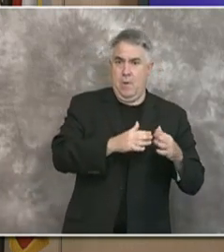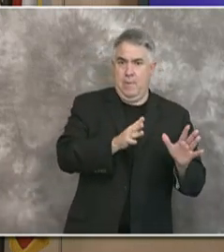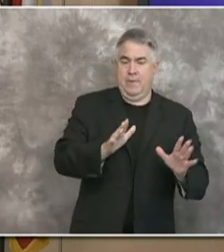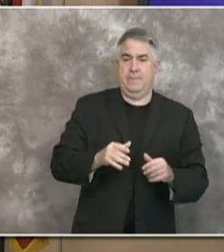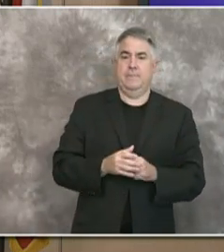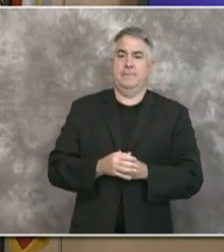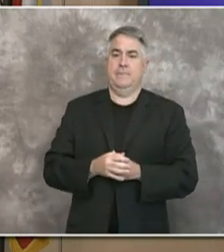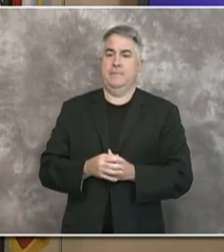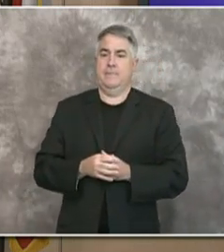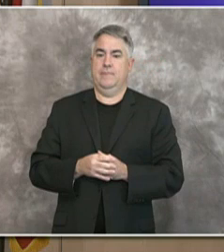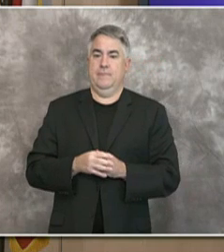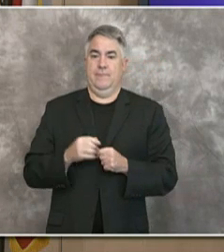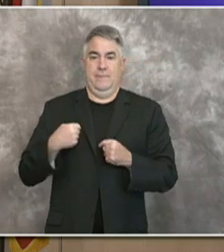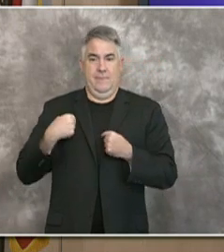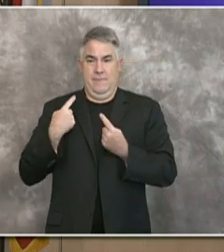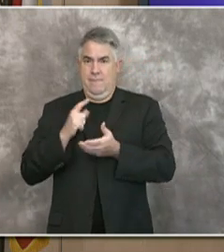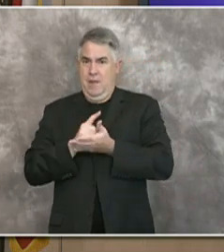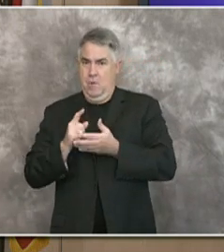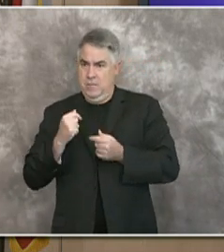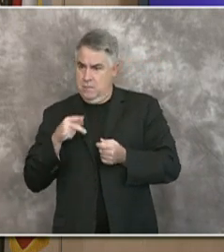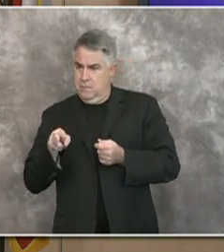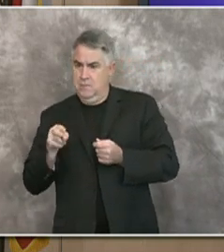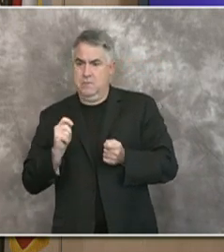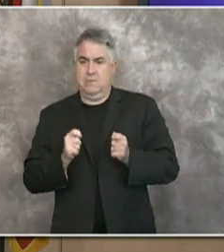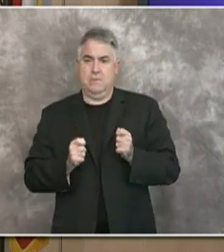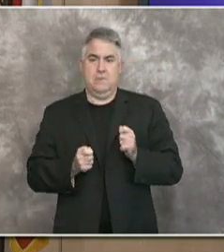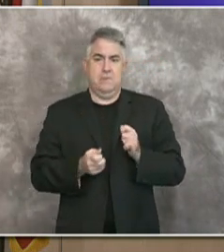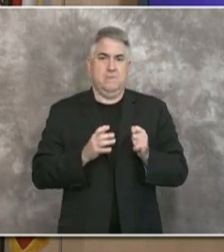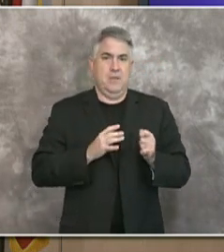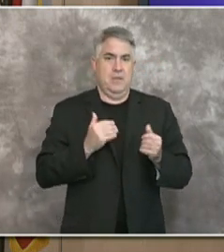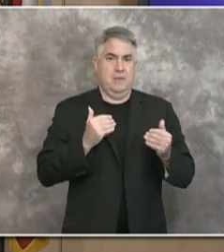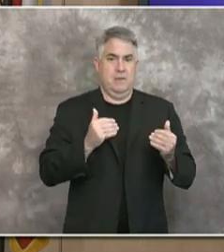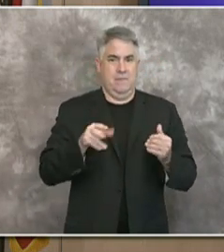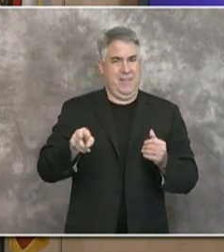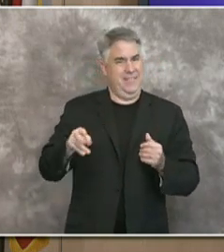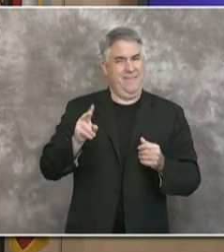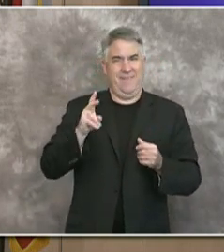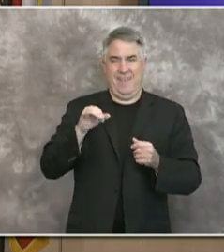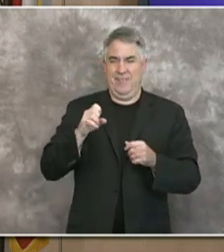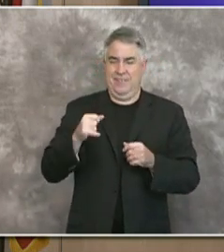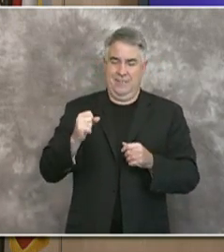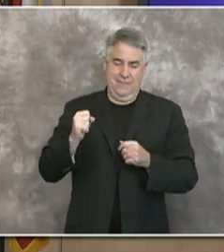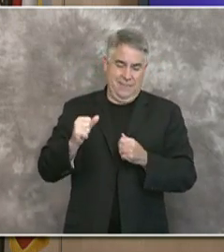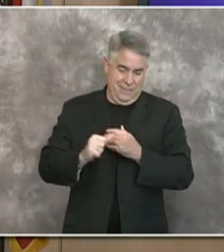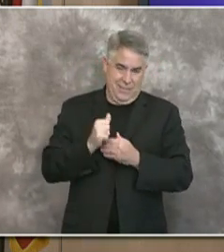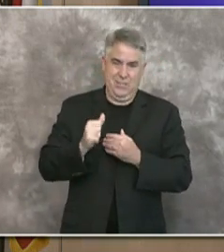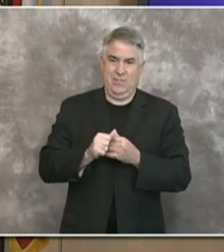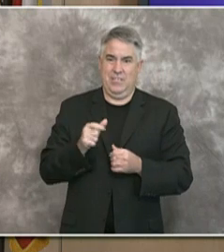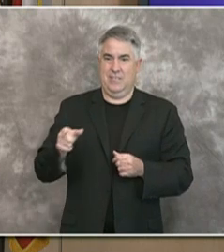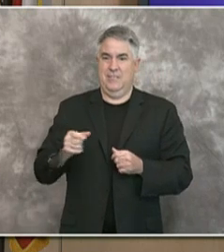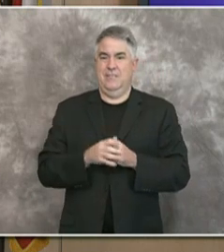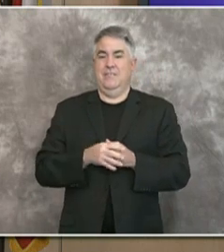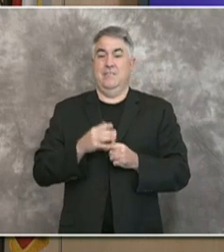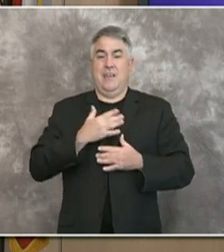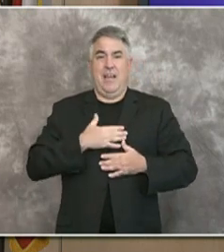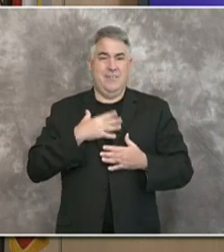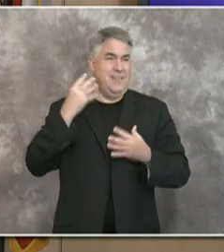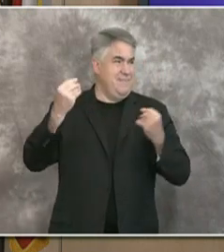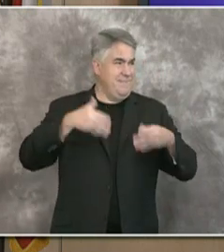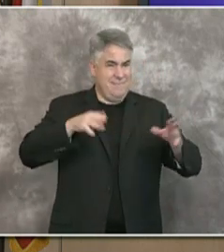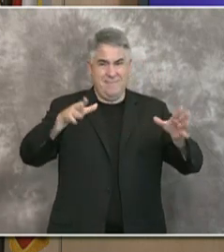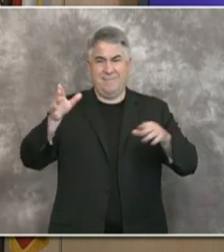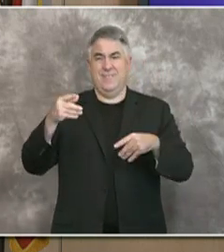been in a position of reopening, whether it be steps around beaches and parks and outdoor recreational activities,